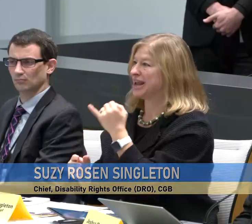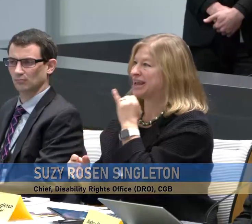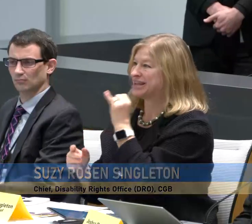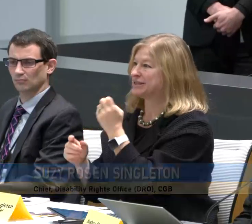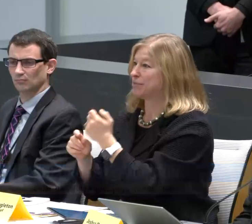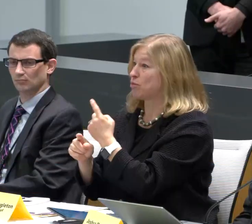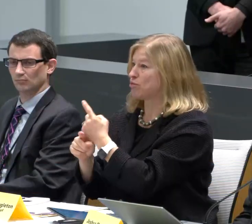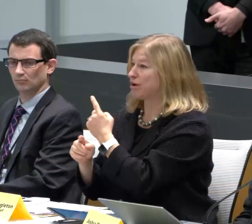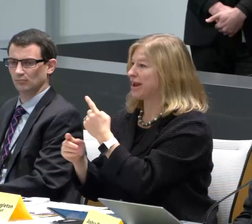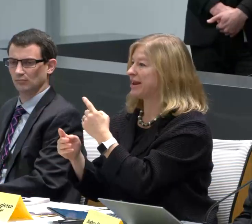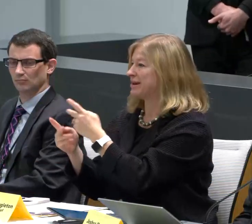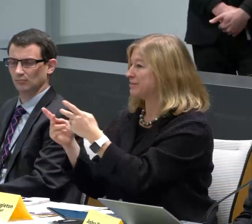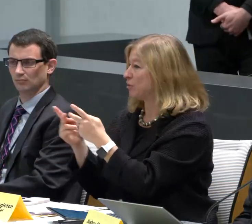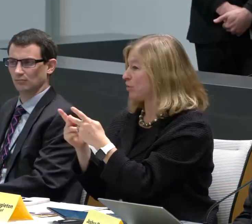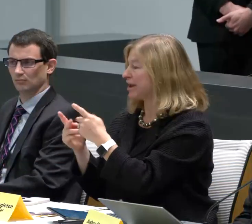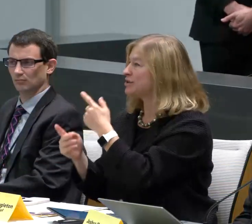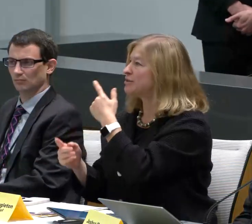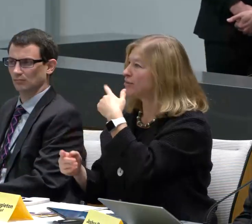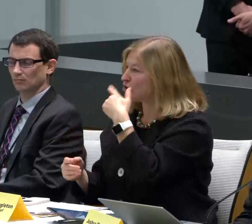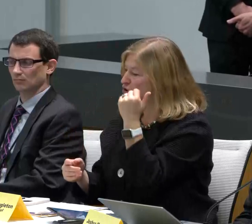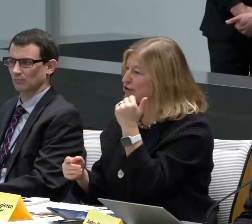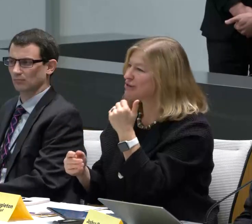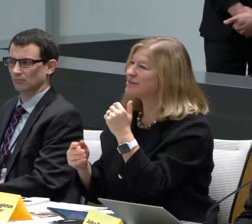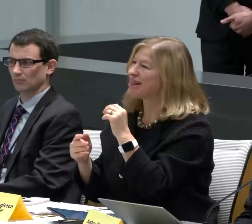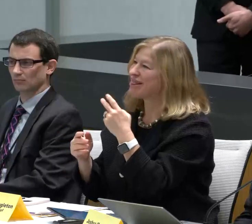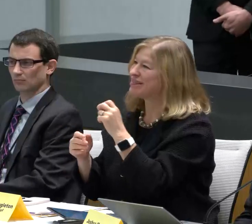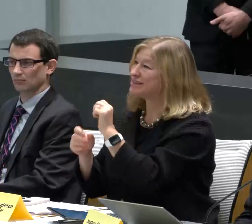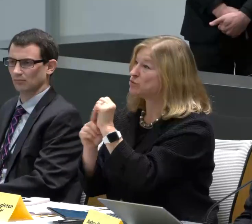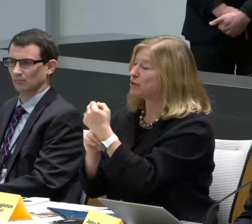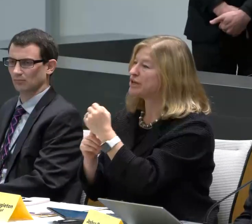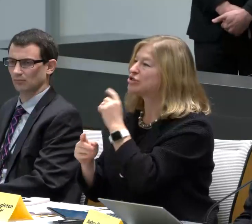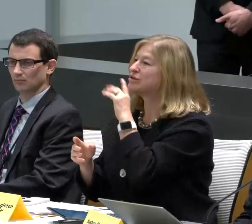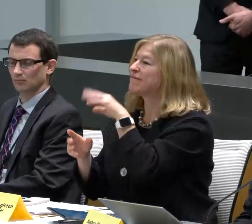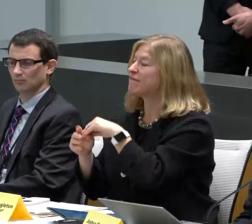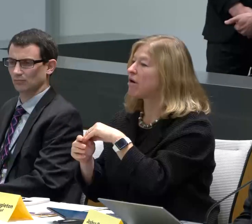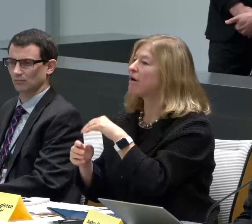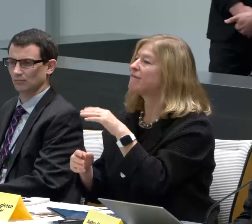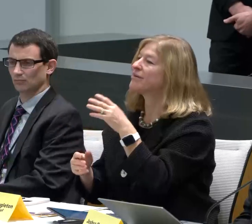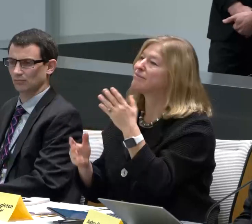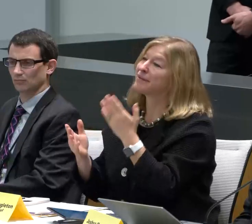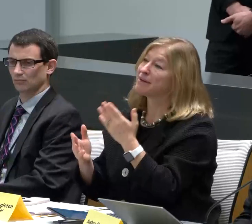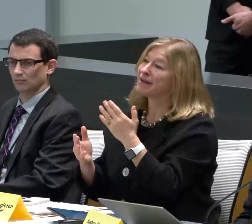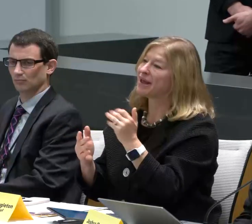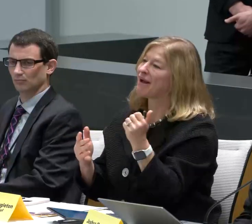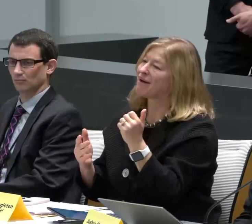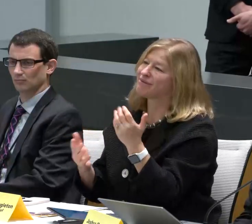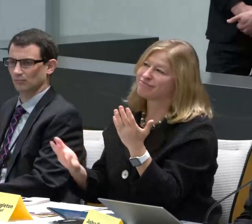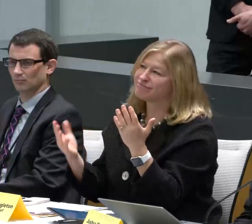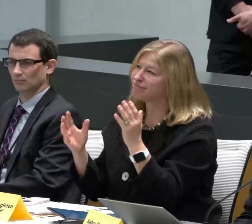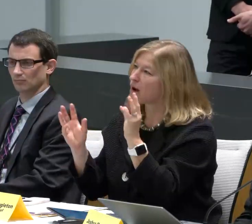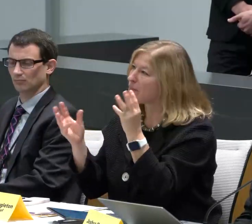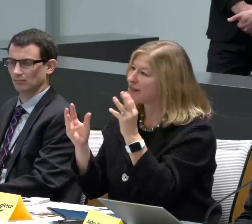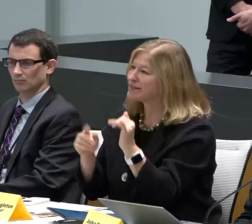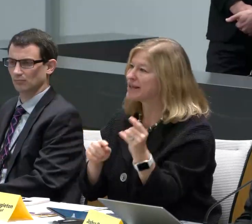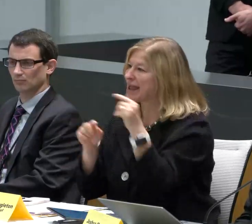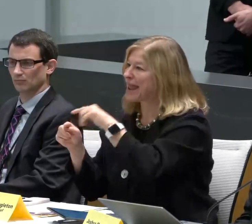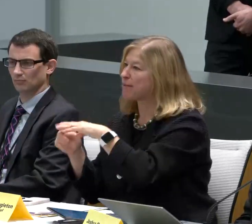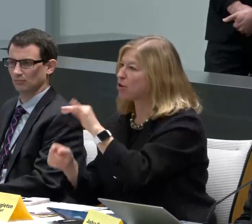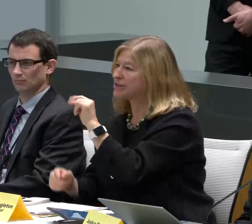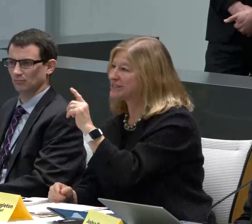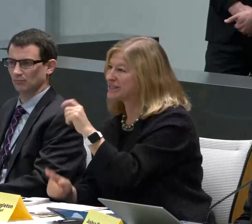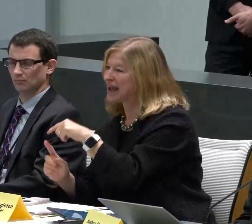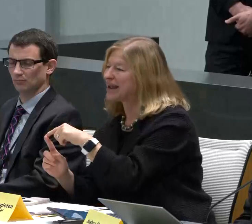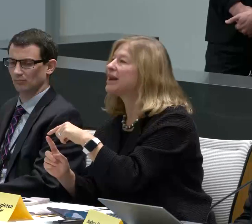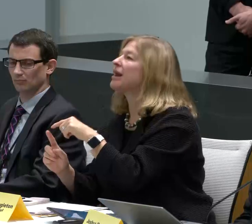need. Sometimes the Department of Justice is the appropriate location to reach out to due to the situation perhaps